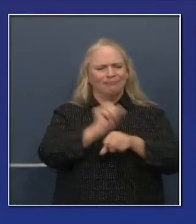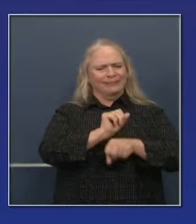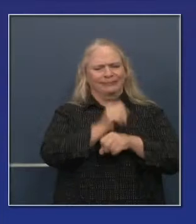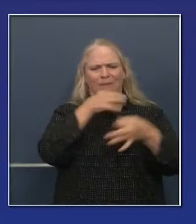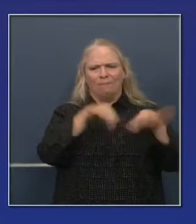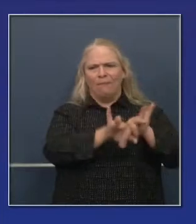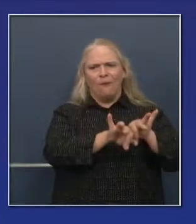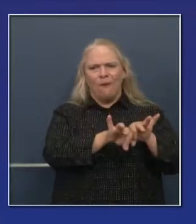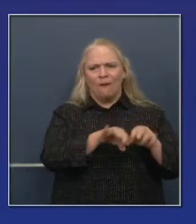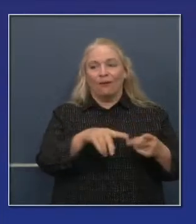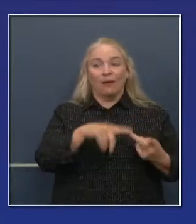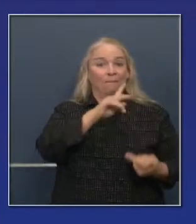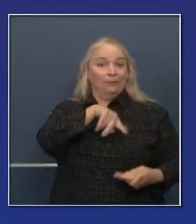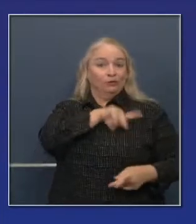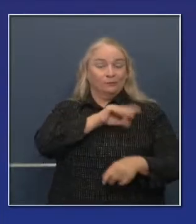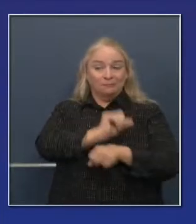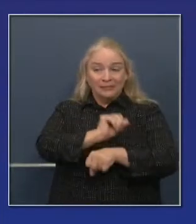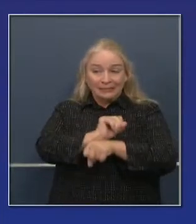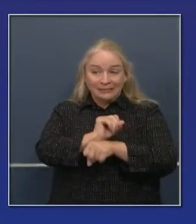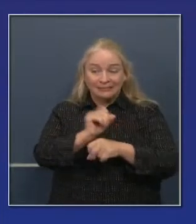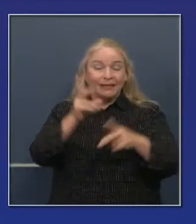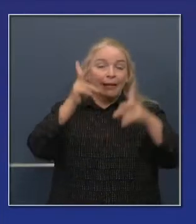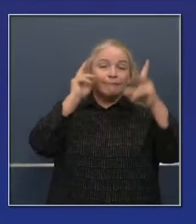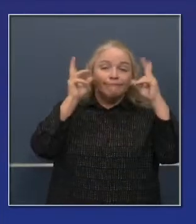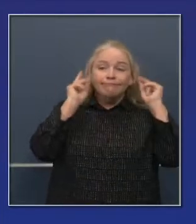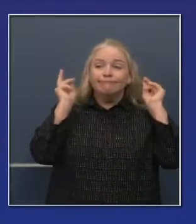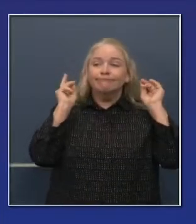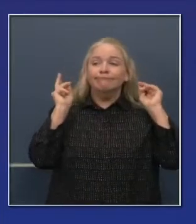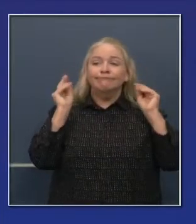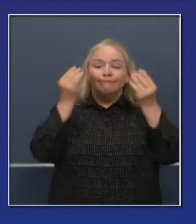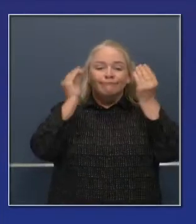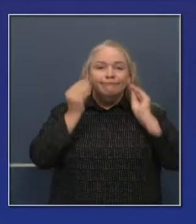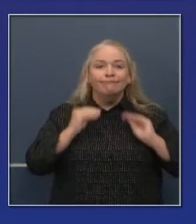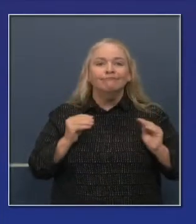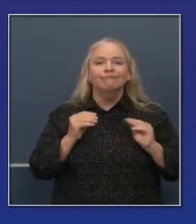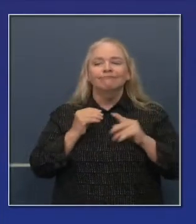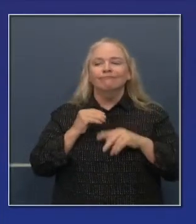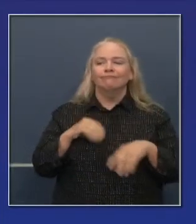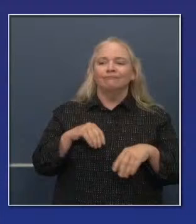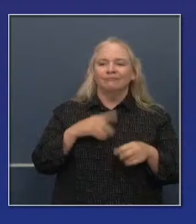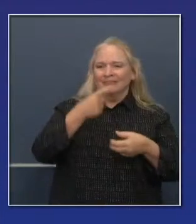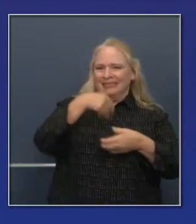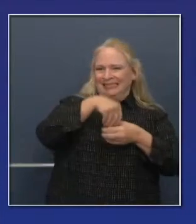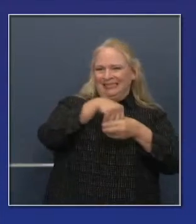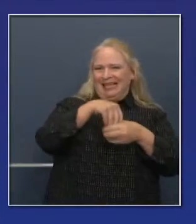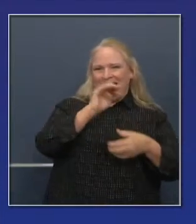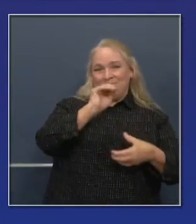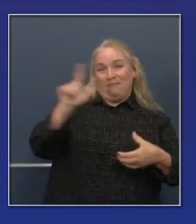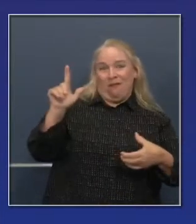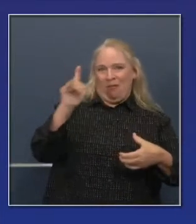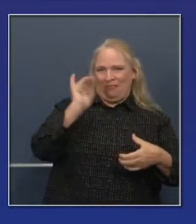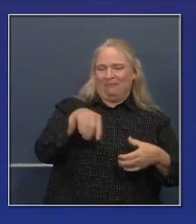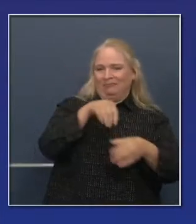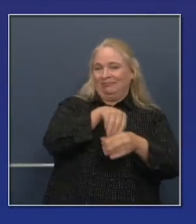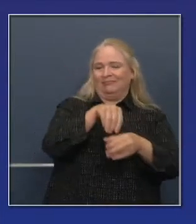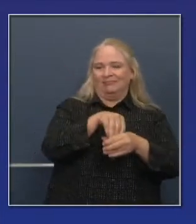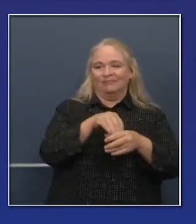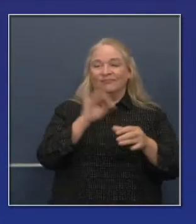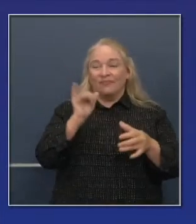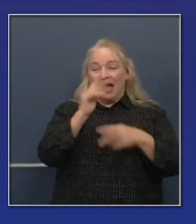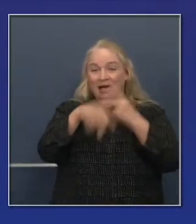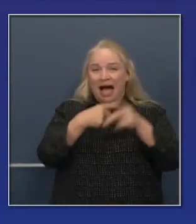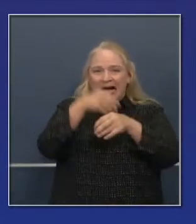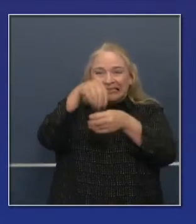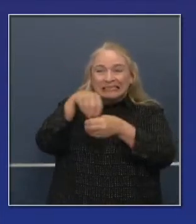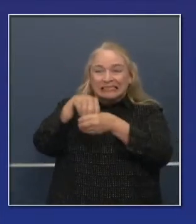services, that includes hair salons, barbershops, and indoor malls. So again, these are sectors to close